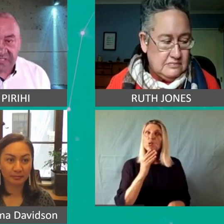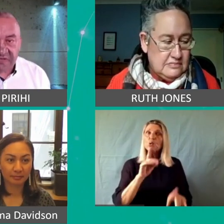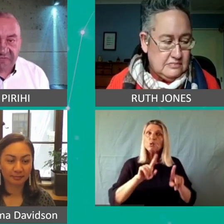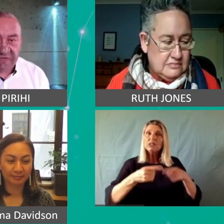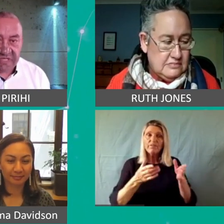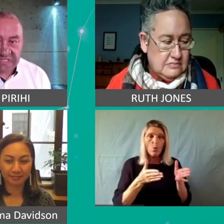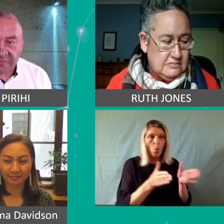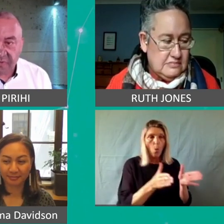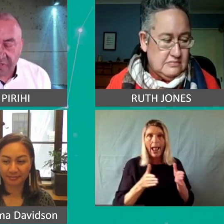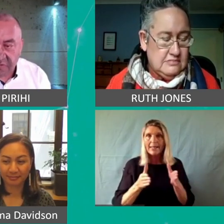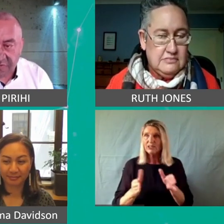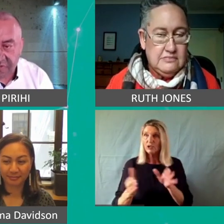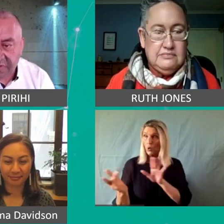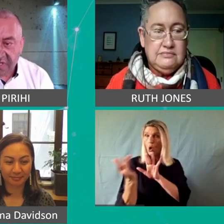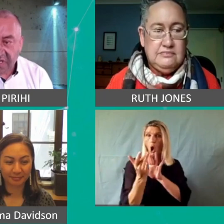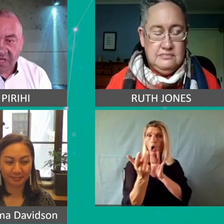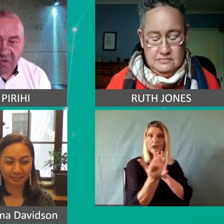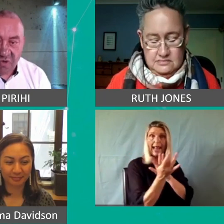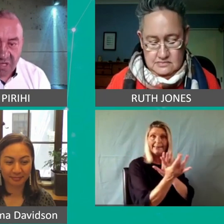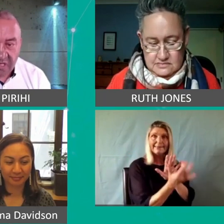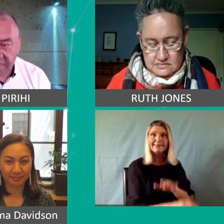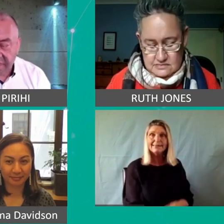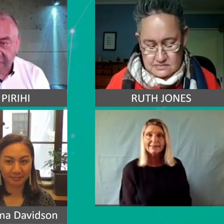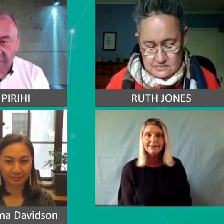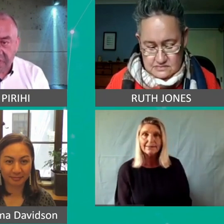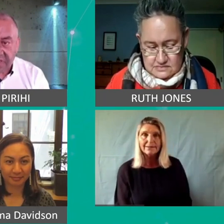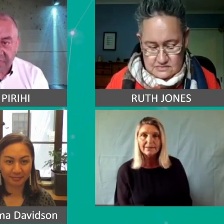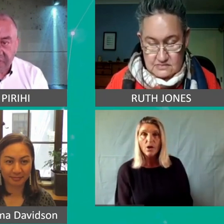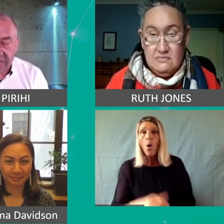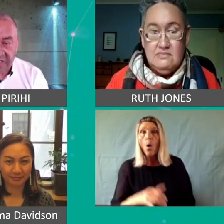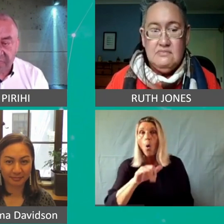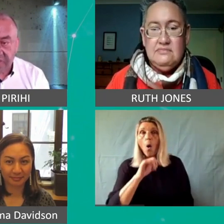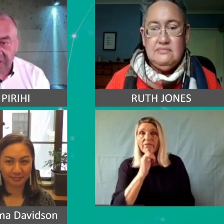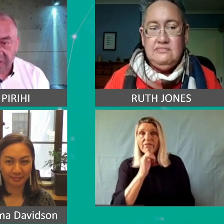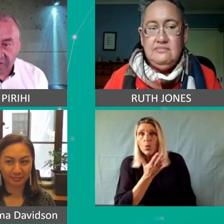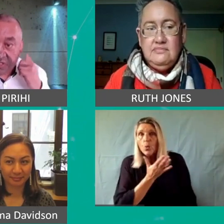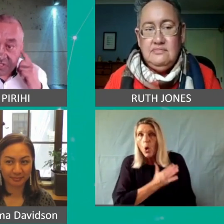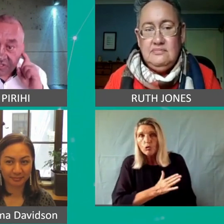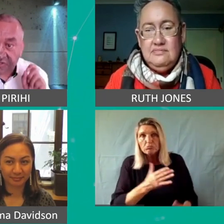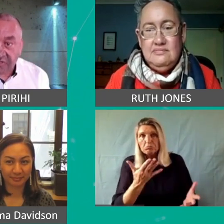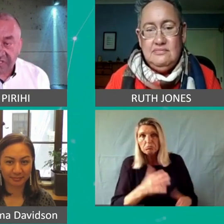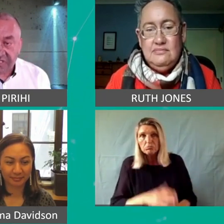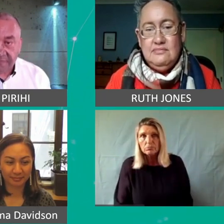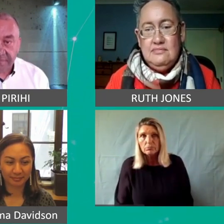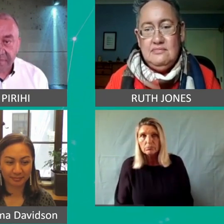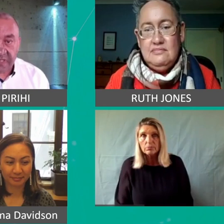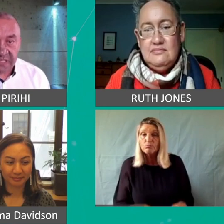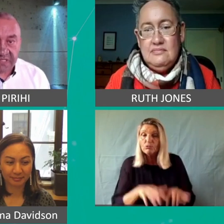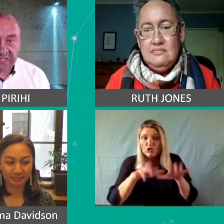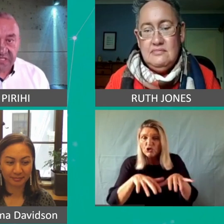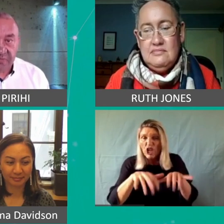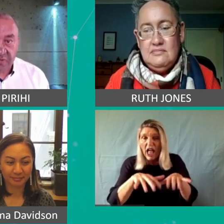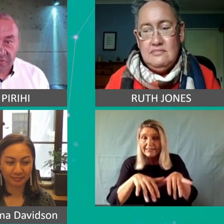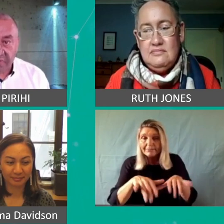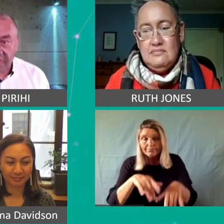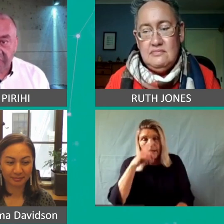methods of getting some kōrero through, or if you want, you can put that your questions through on the chat. And the